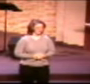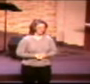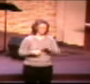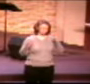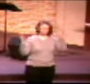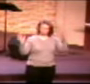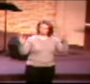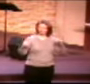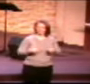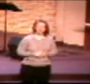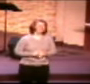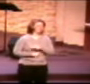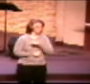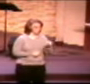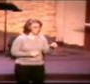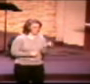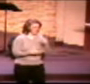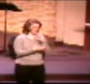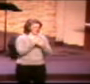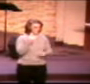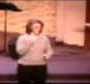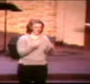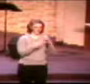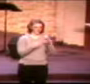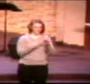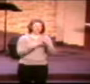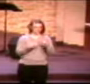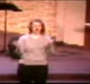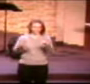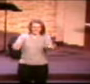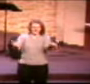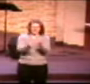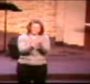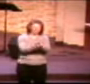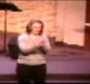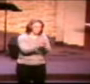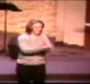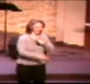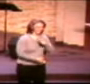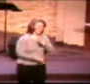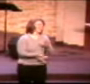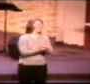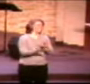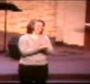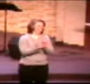You have both selected. Well, you can clap. That's fine.